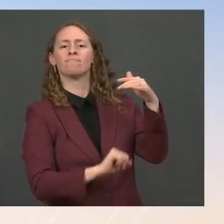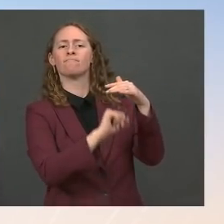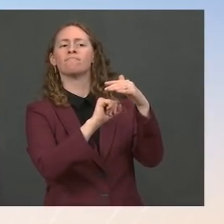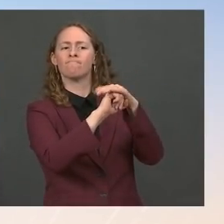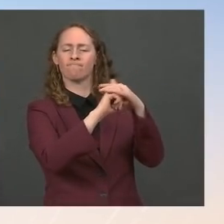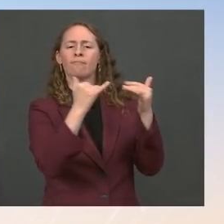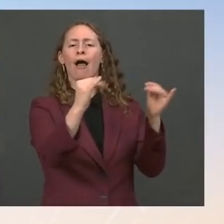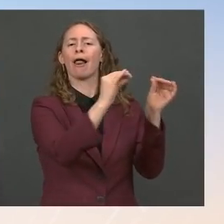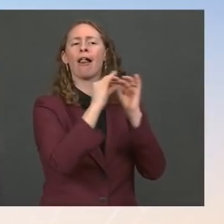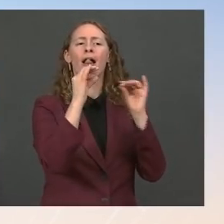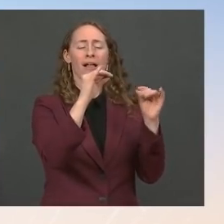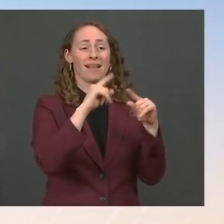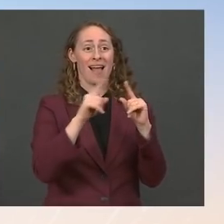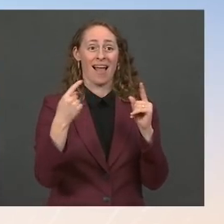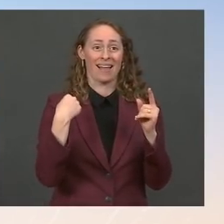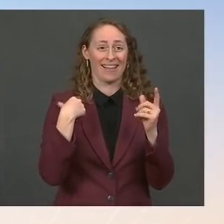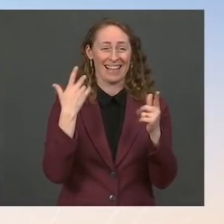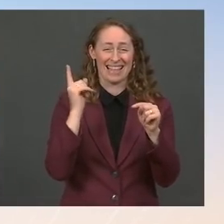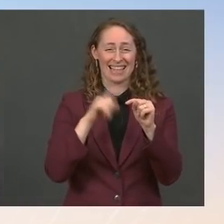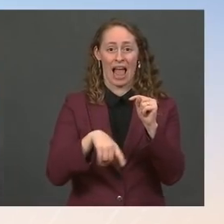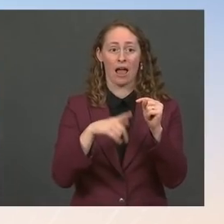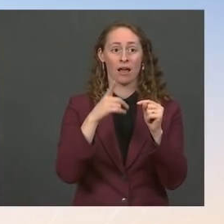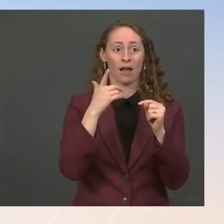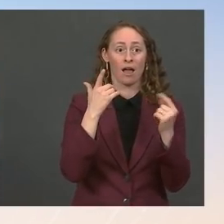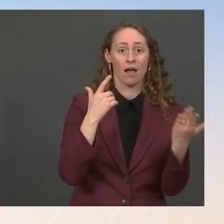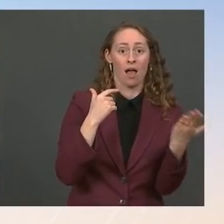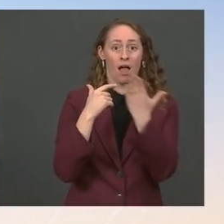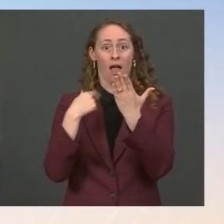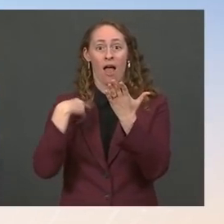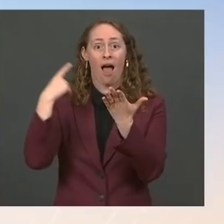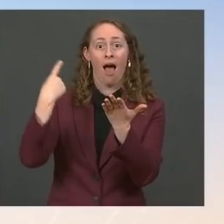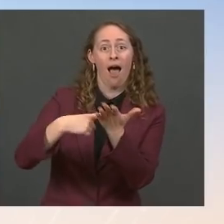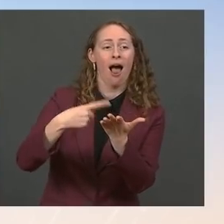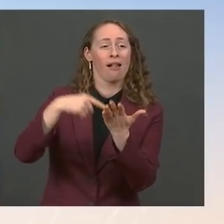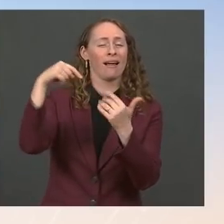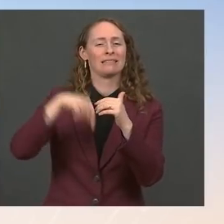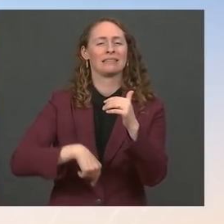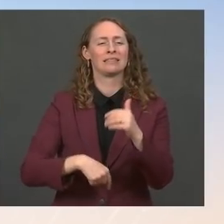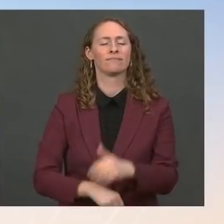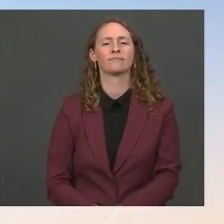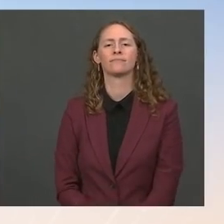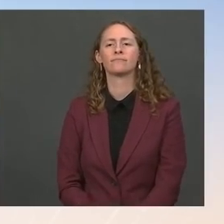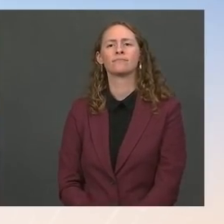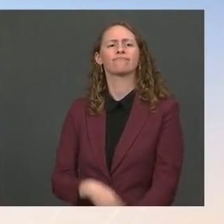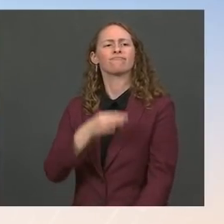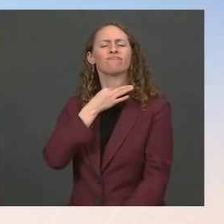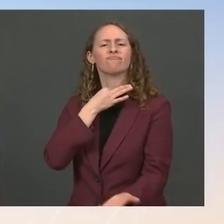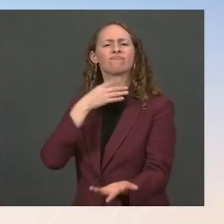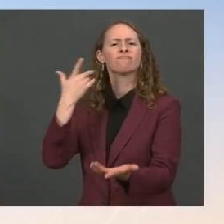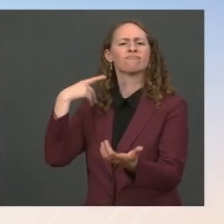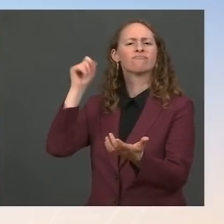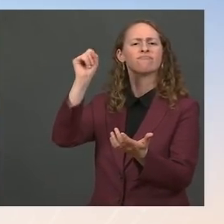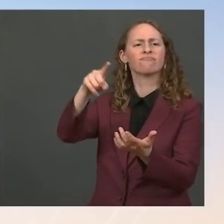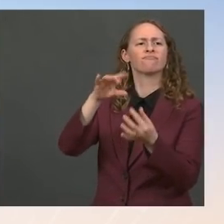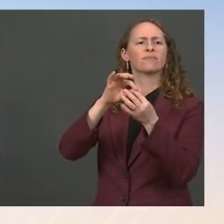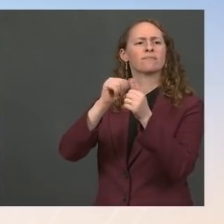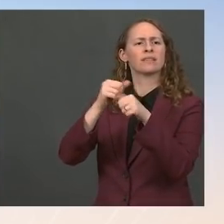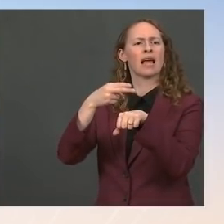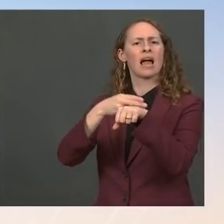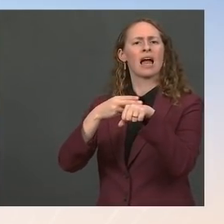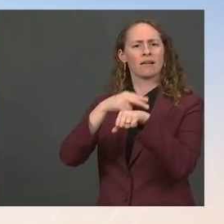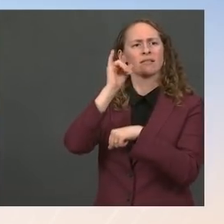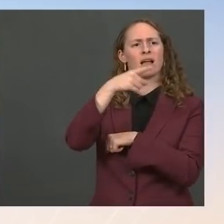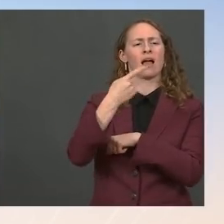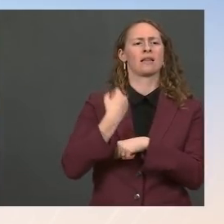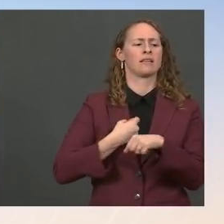not going to speak to individual proposals at this point in time. I ask you about Haiti, yeah. Jen, quickly. There are reports that the gang that kidnapped those